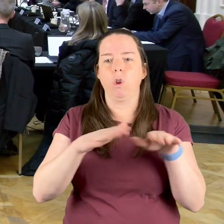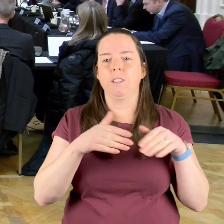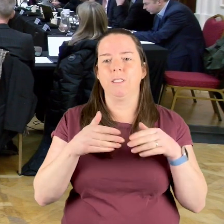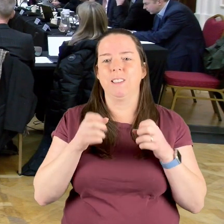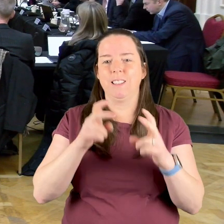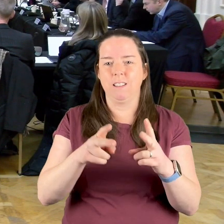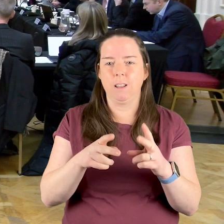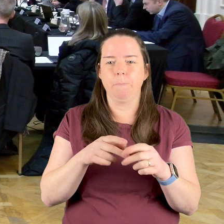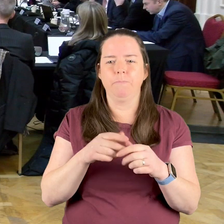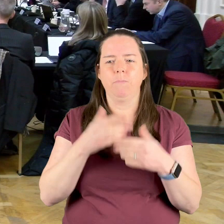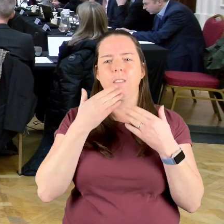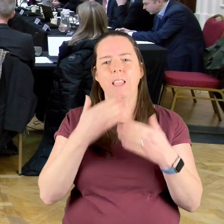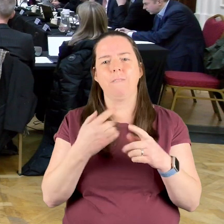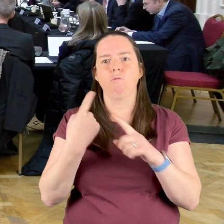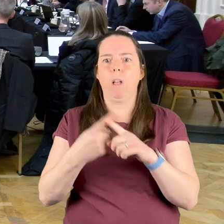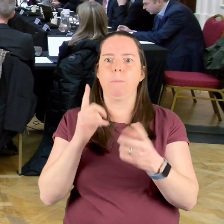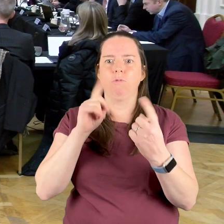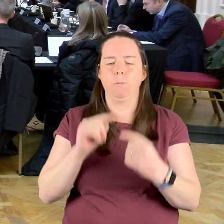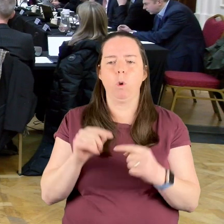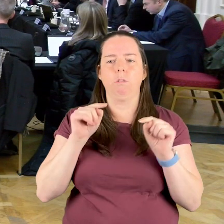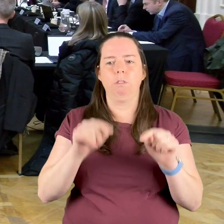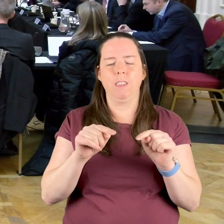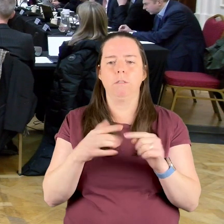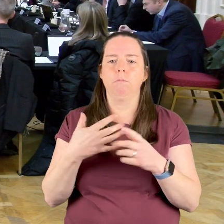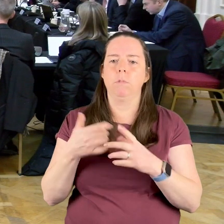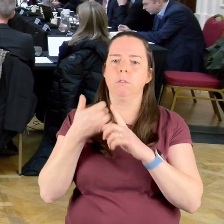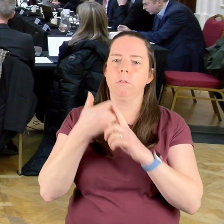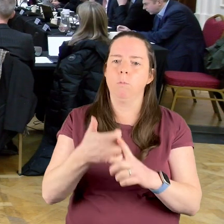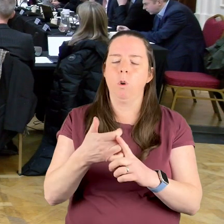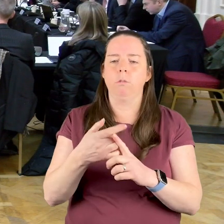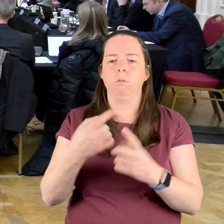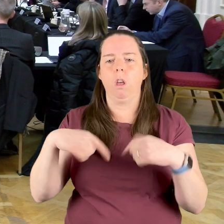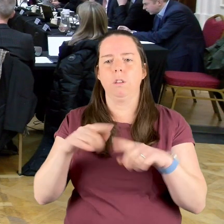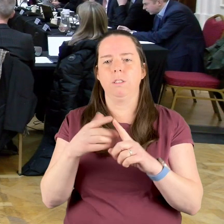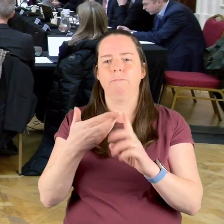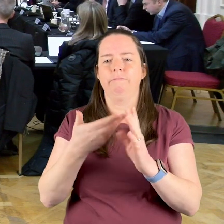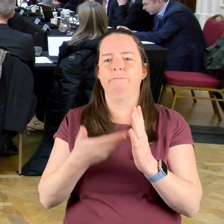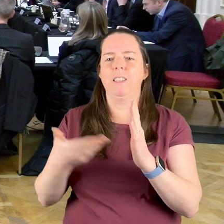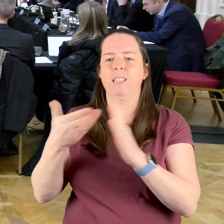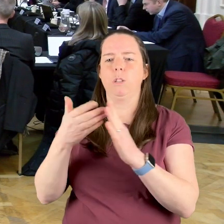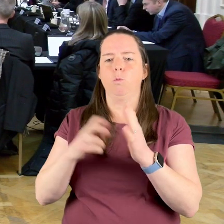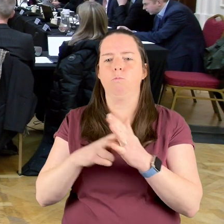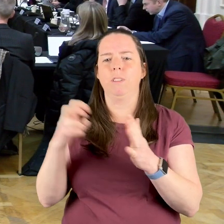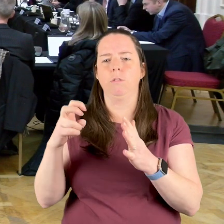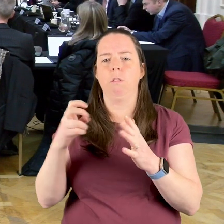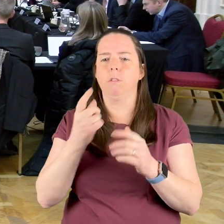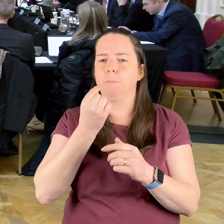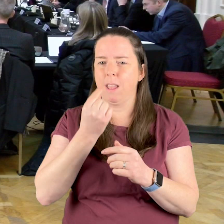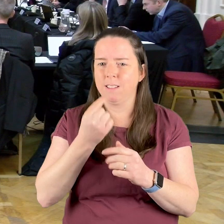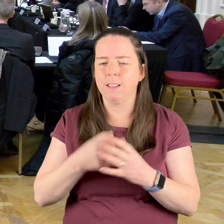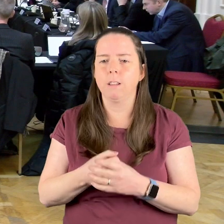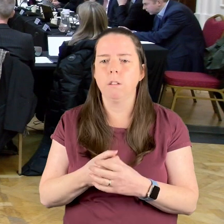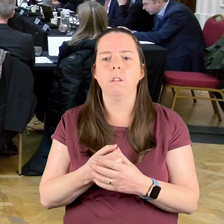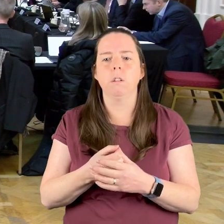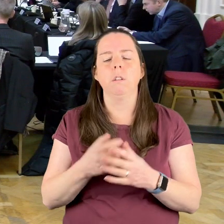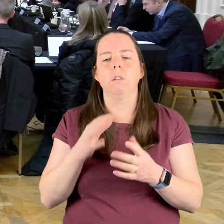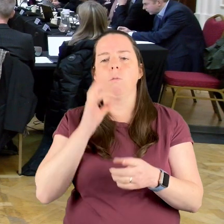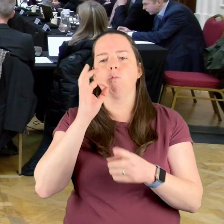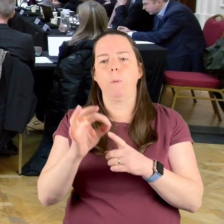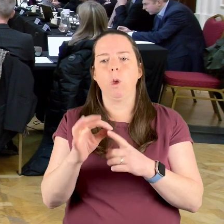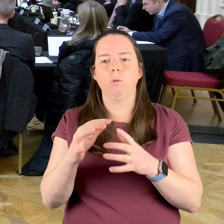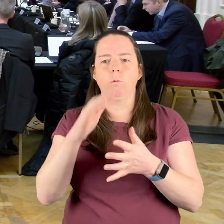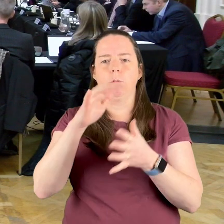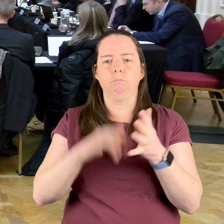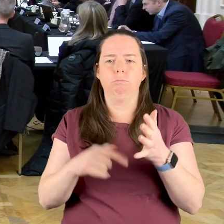rapid response on this, have supported us around additional discharge lounge capacity and proposals that we put